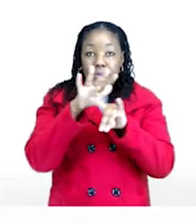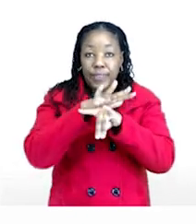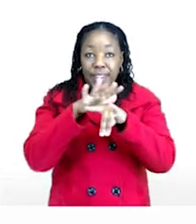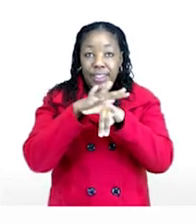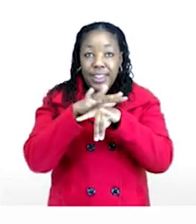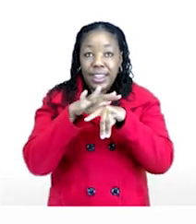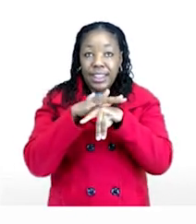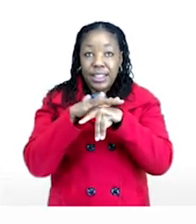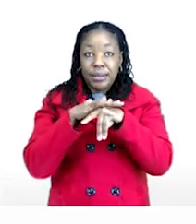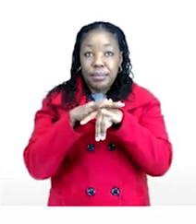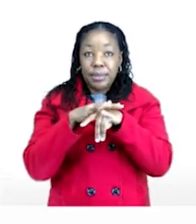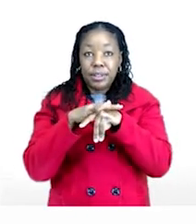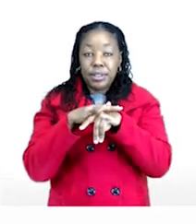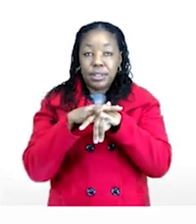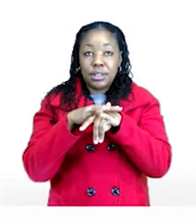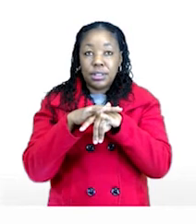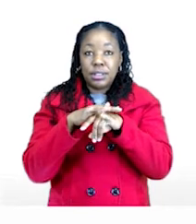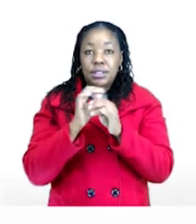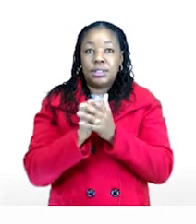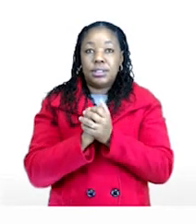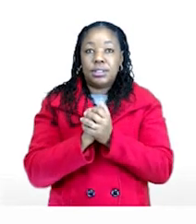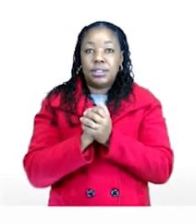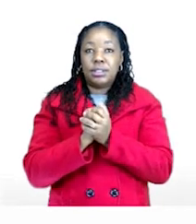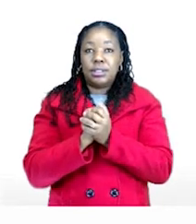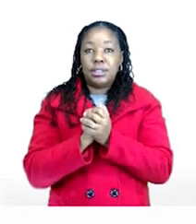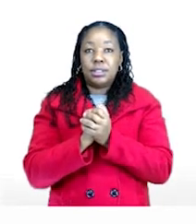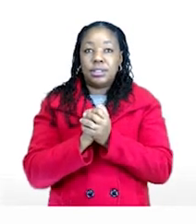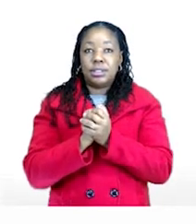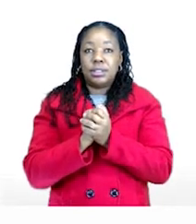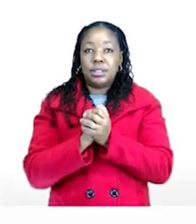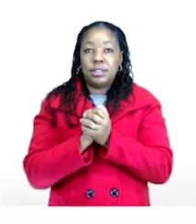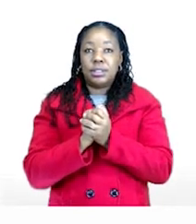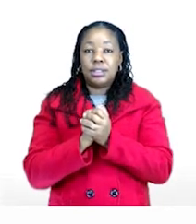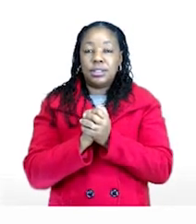color in the pictures. Now let's go to the board.